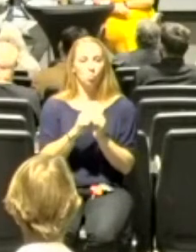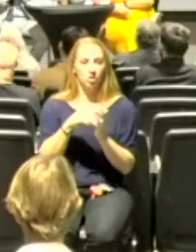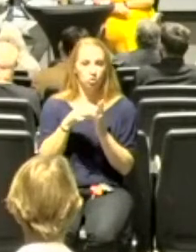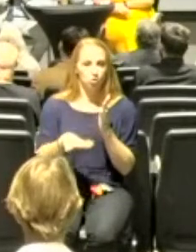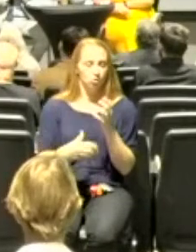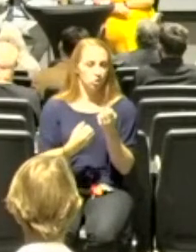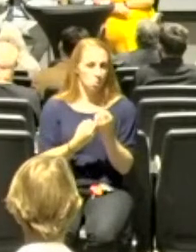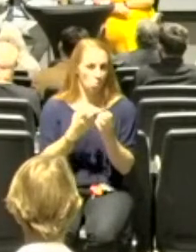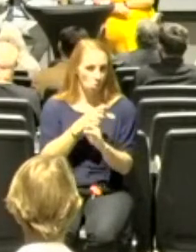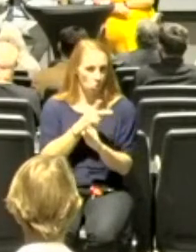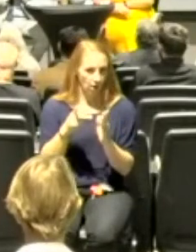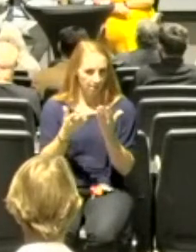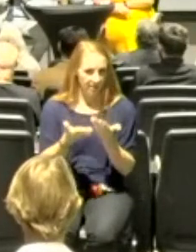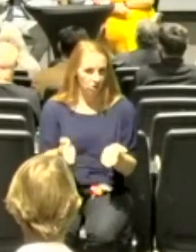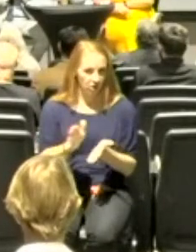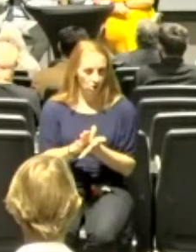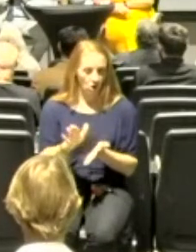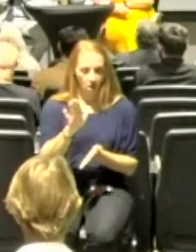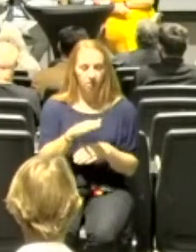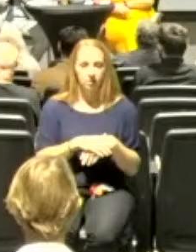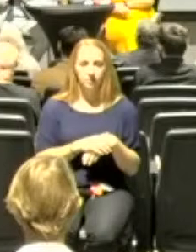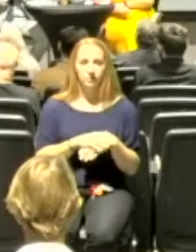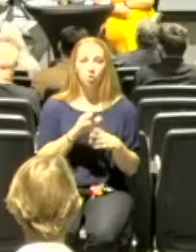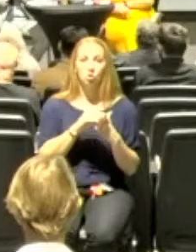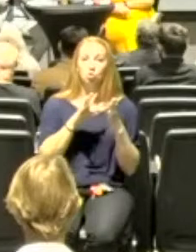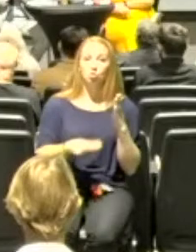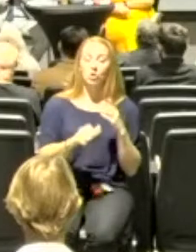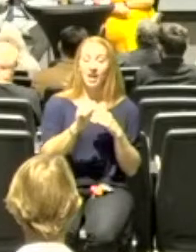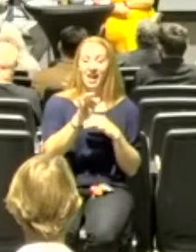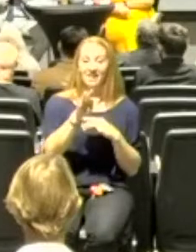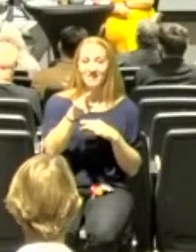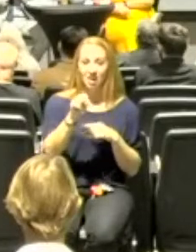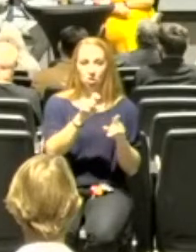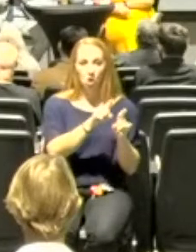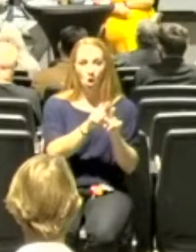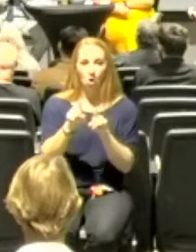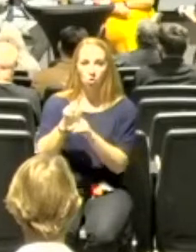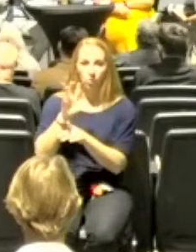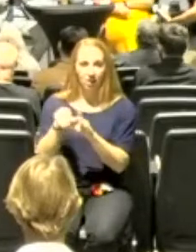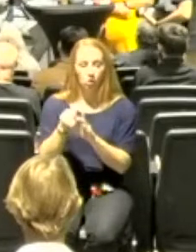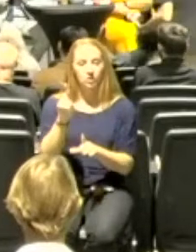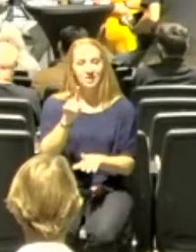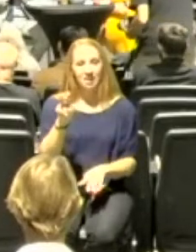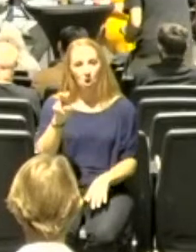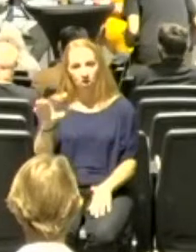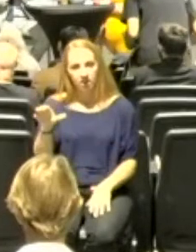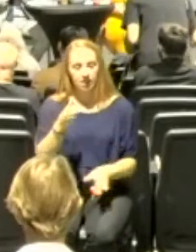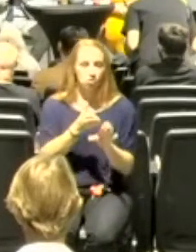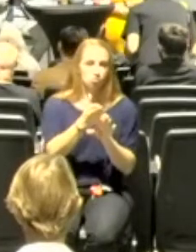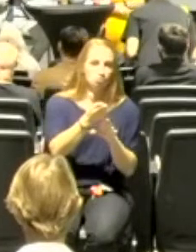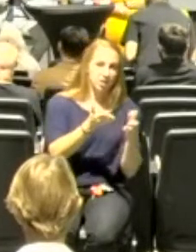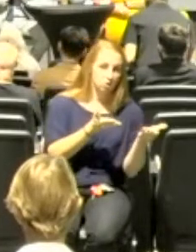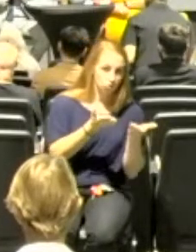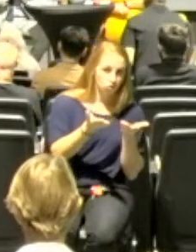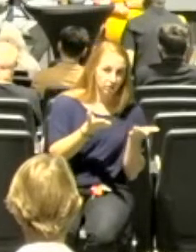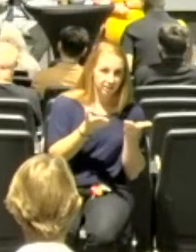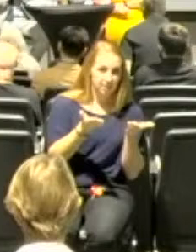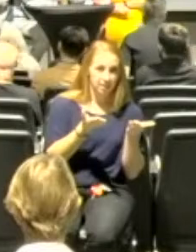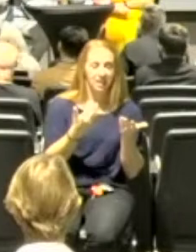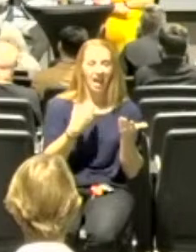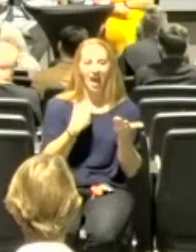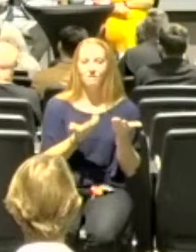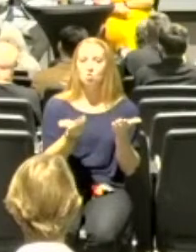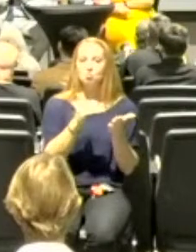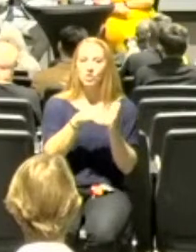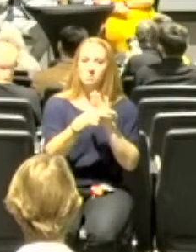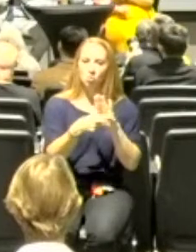support program here at the college. Student affairs also includes DRC, Career Services, which has a